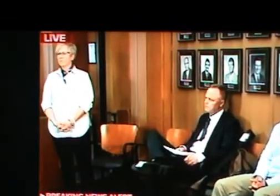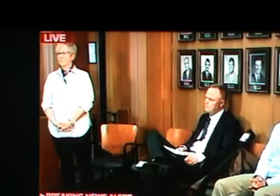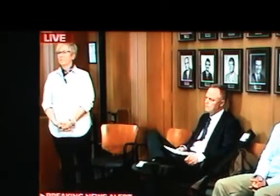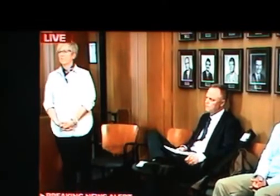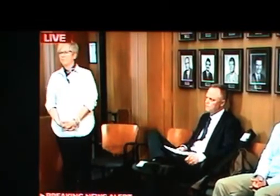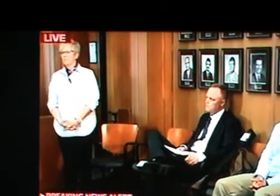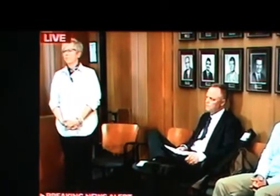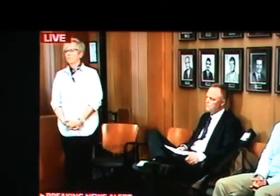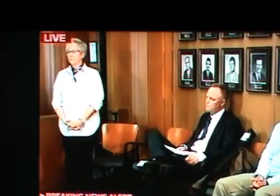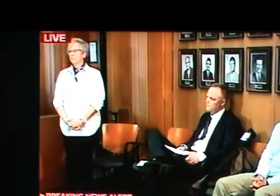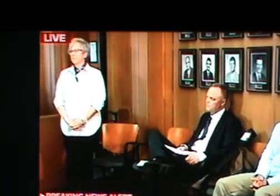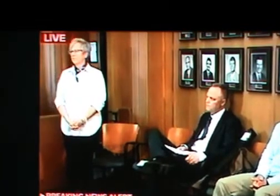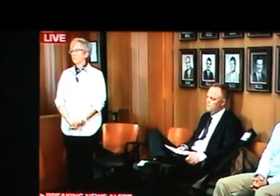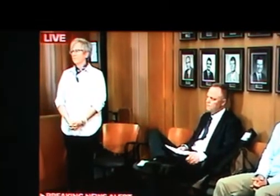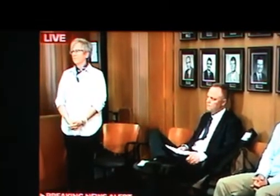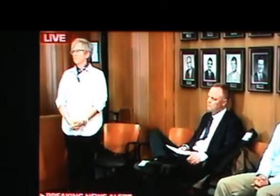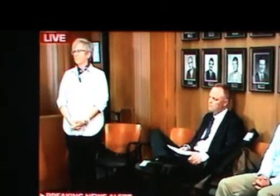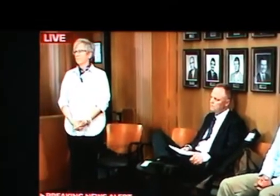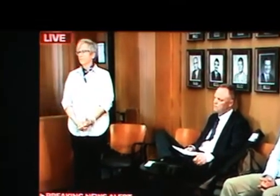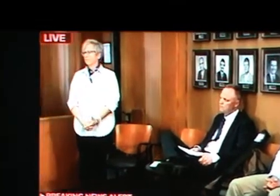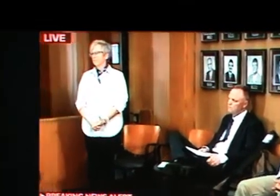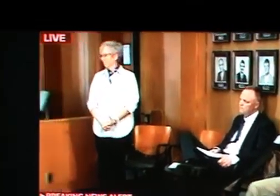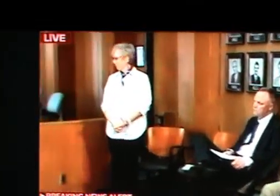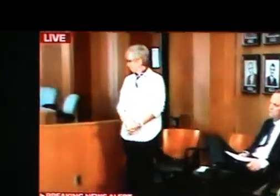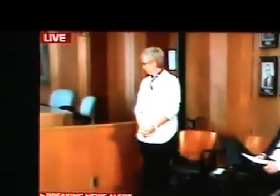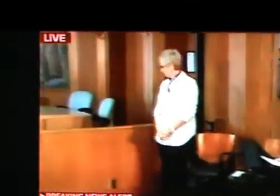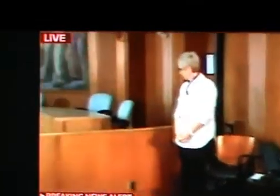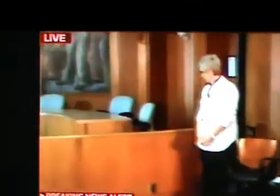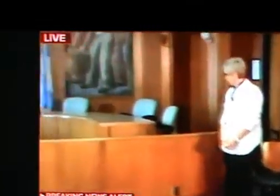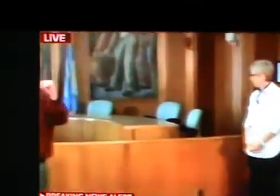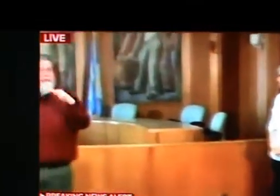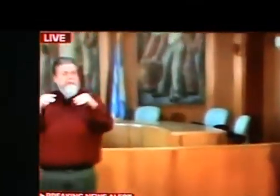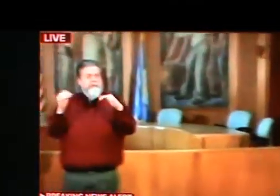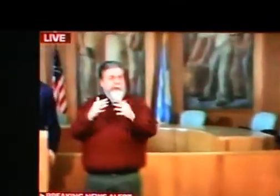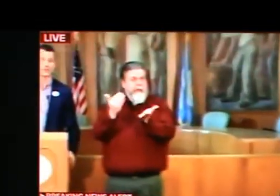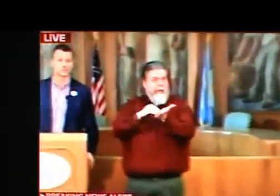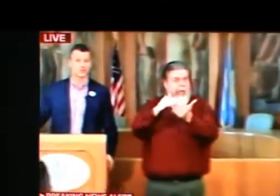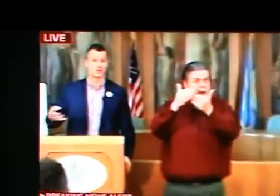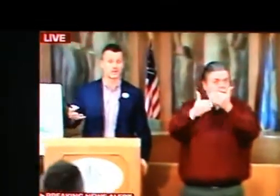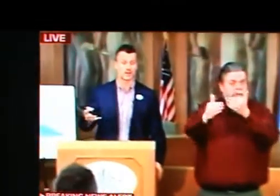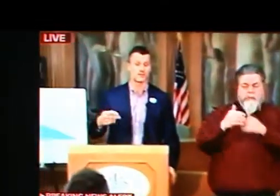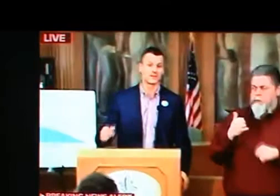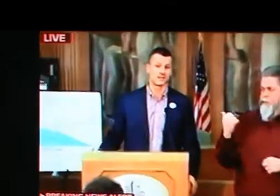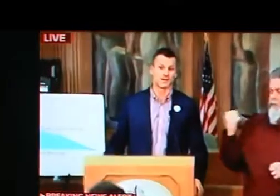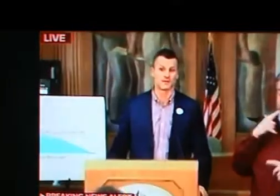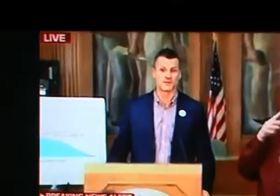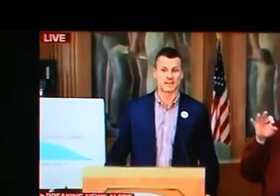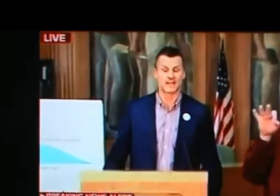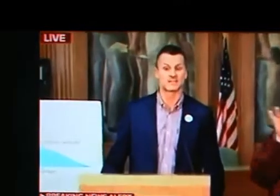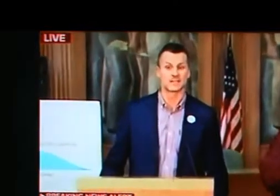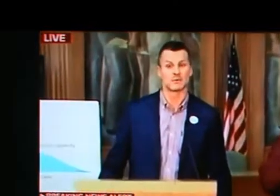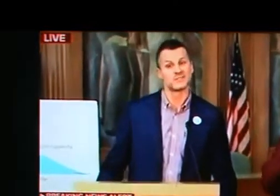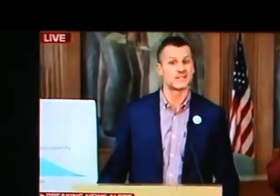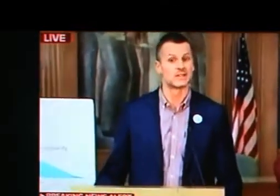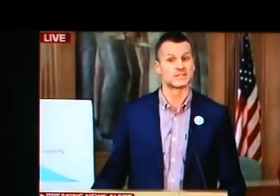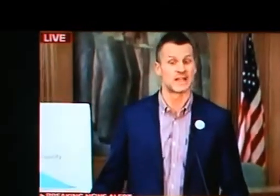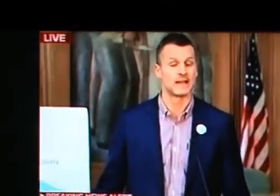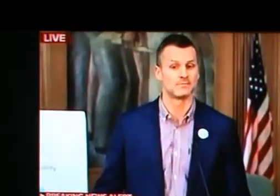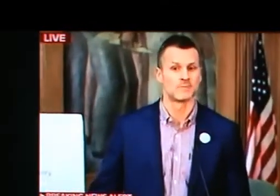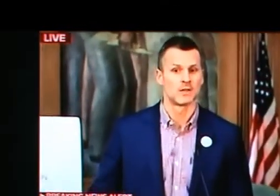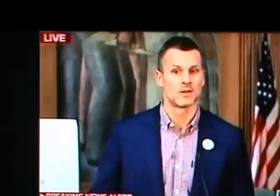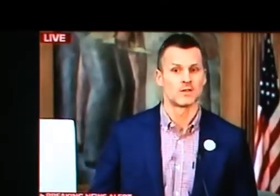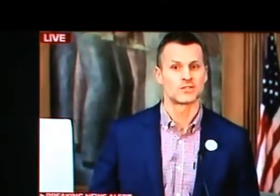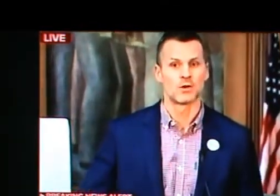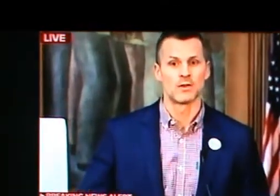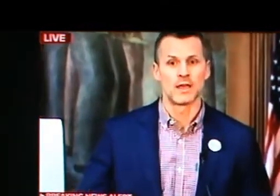What do you need to see in the next 14 days to lift these restrictions? You know, I think one of the things we need to see is a slowing of the cases that we've seen in the